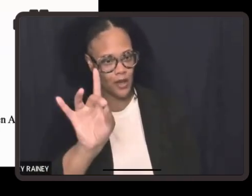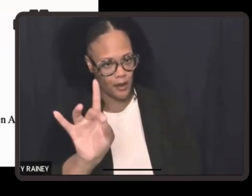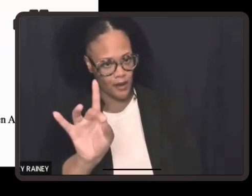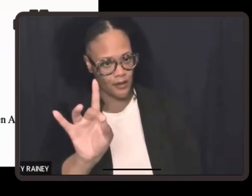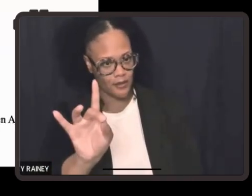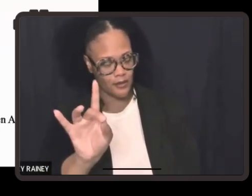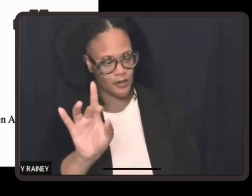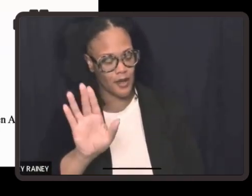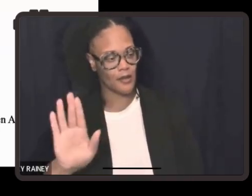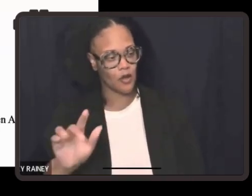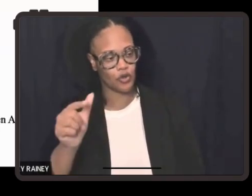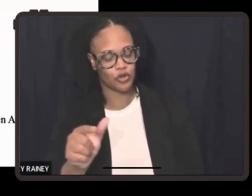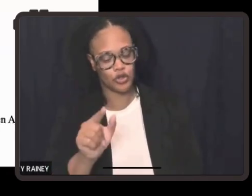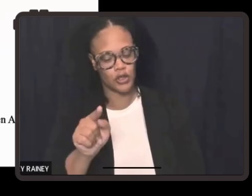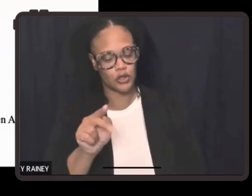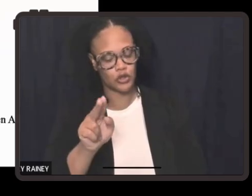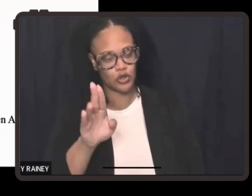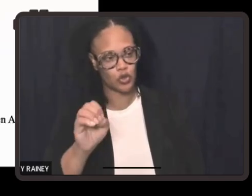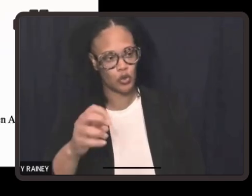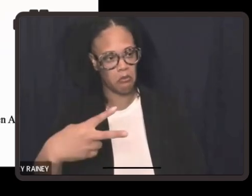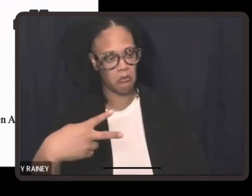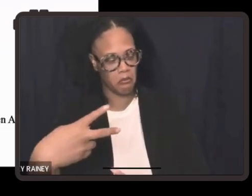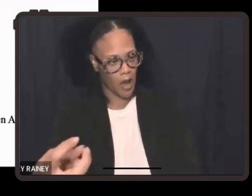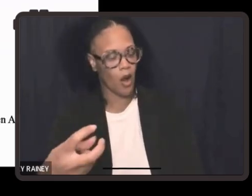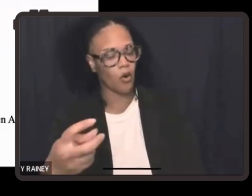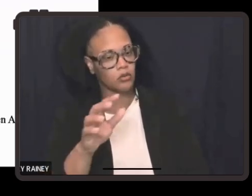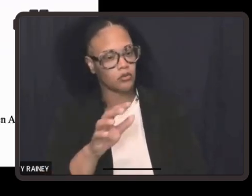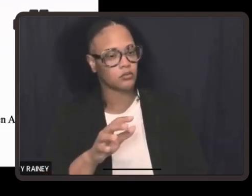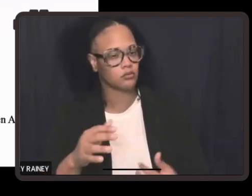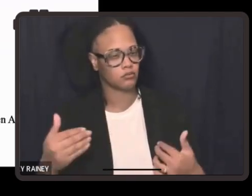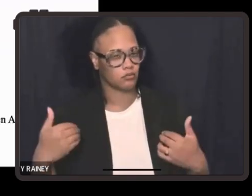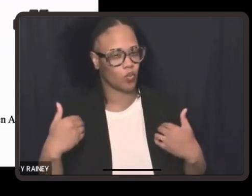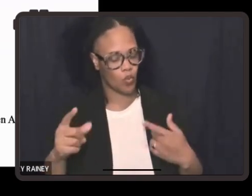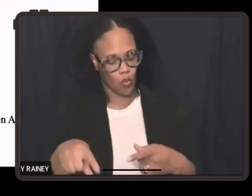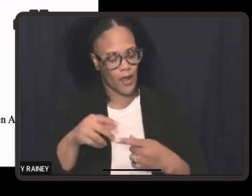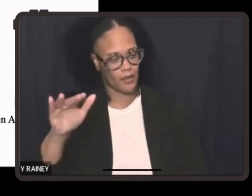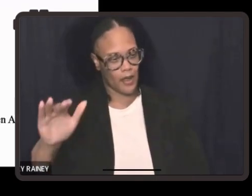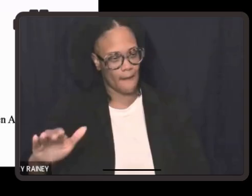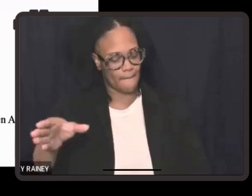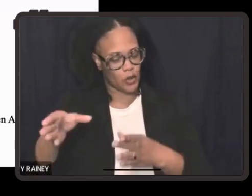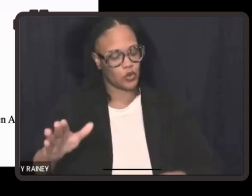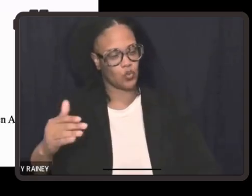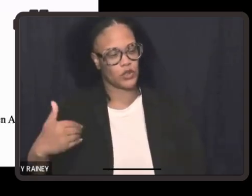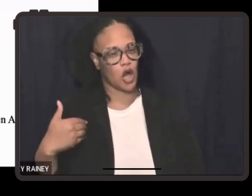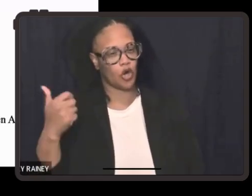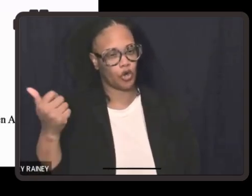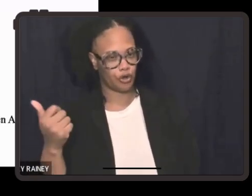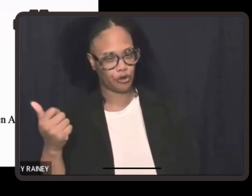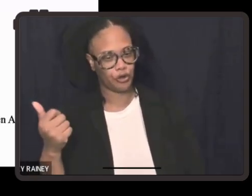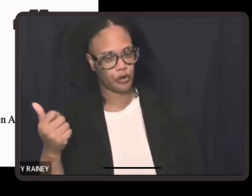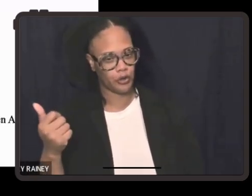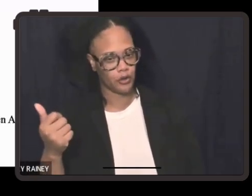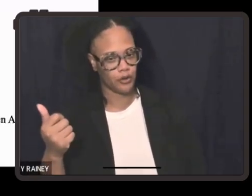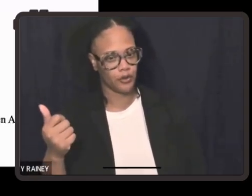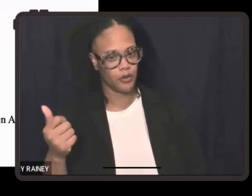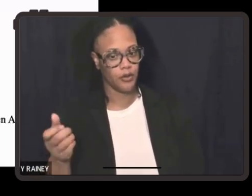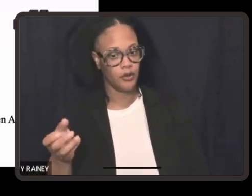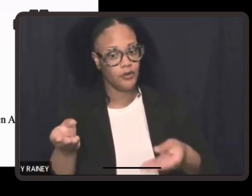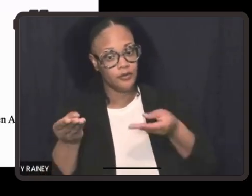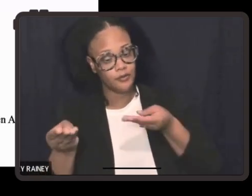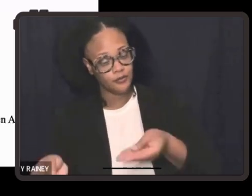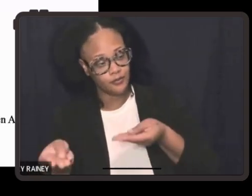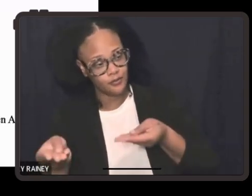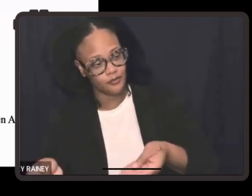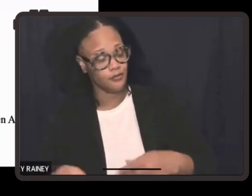out in adolescenthood or around that time, in late. Feeding, eating